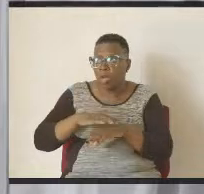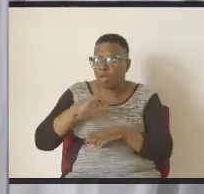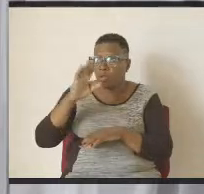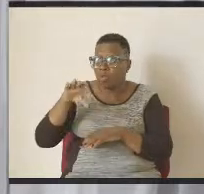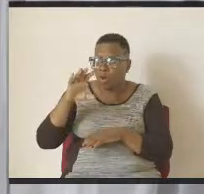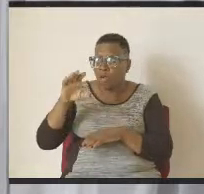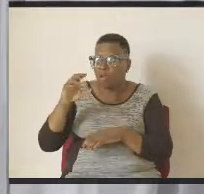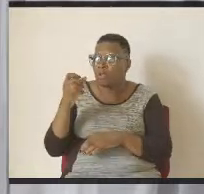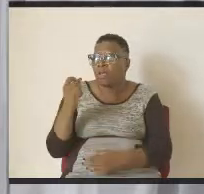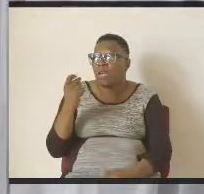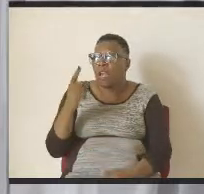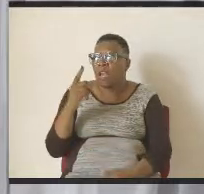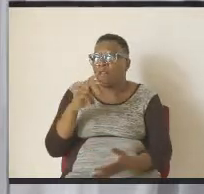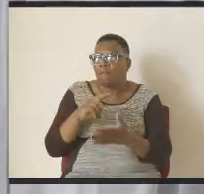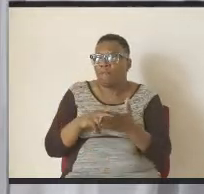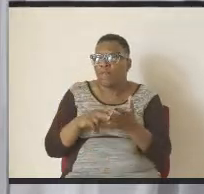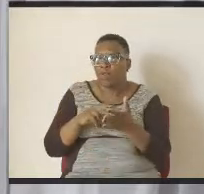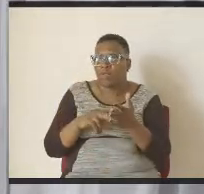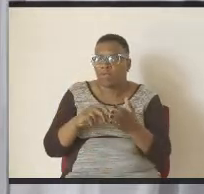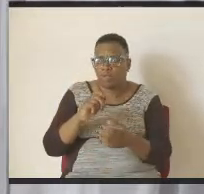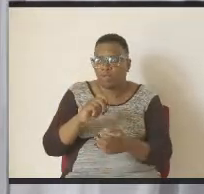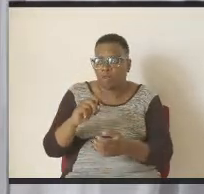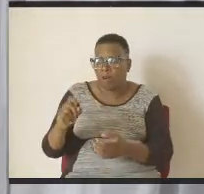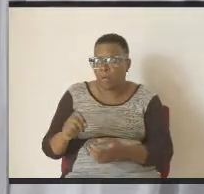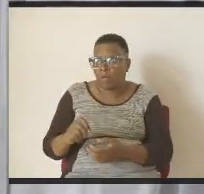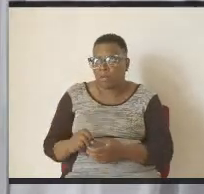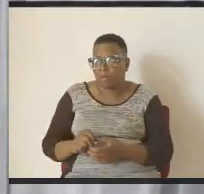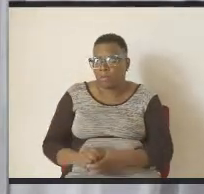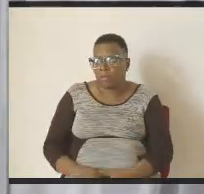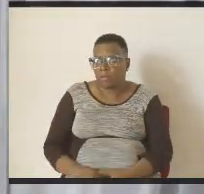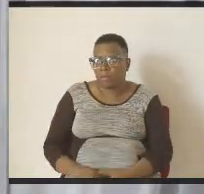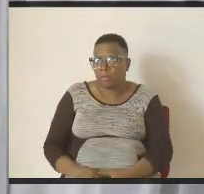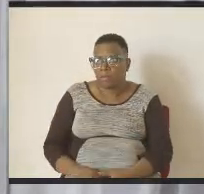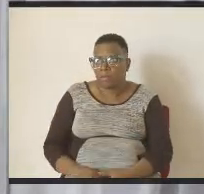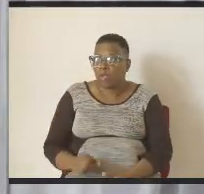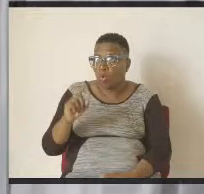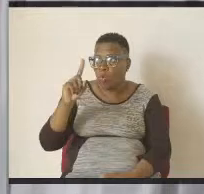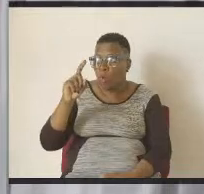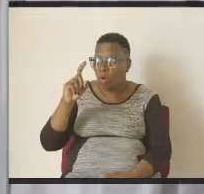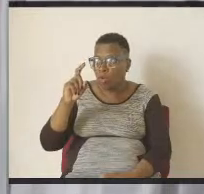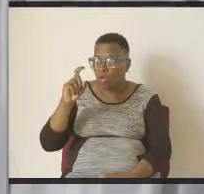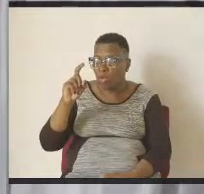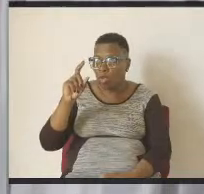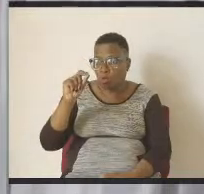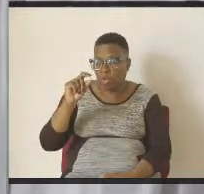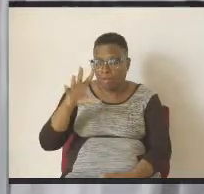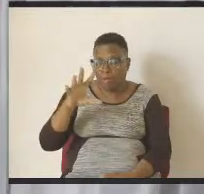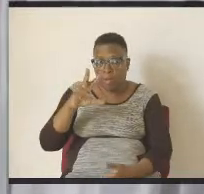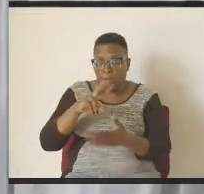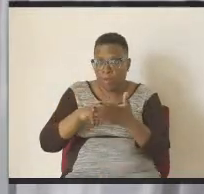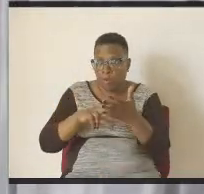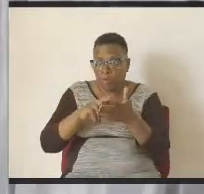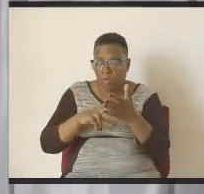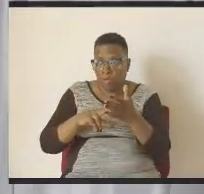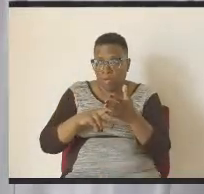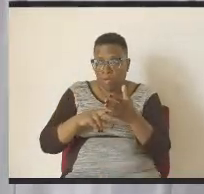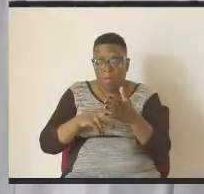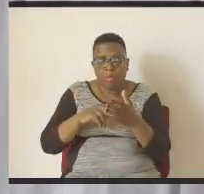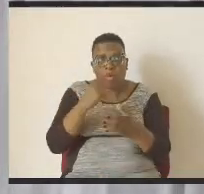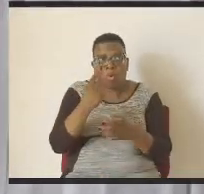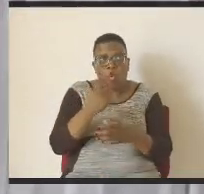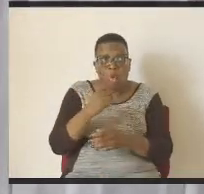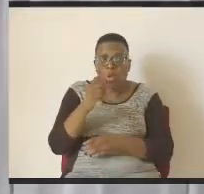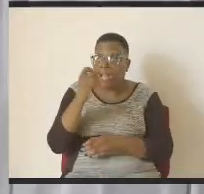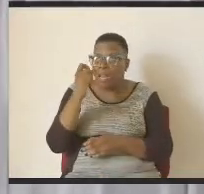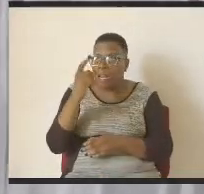11 verses of the 125 verses is dedicated to that. Not that it's less significant, but if